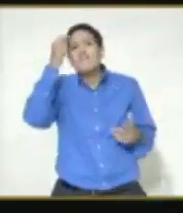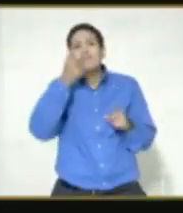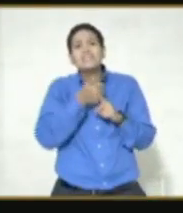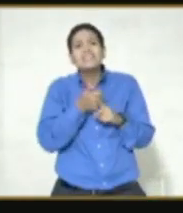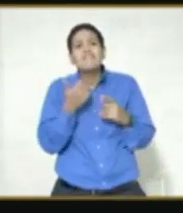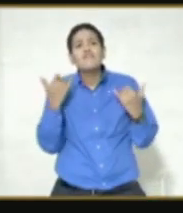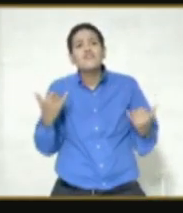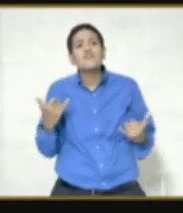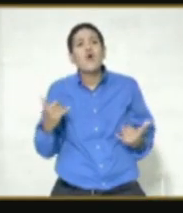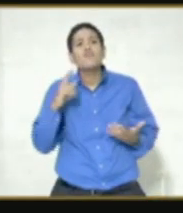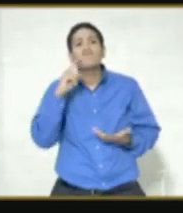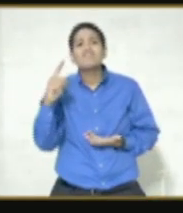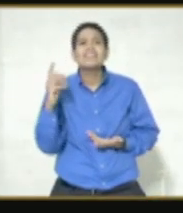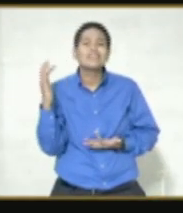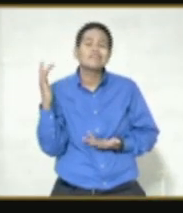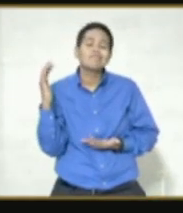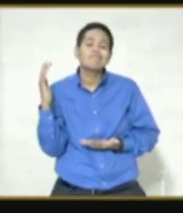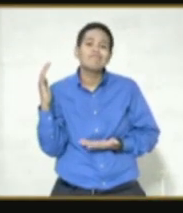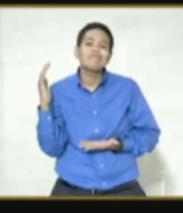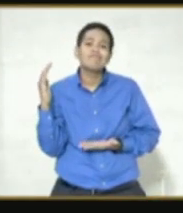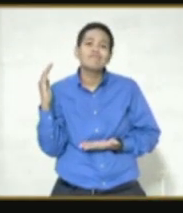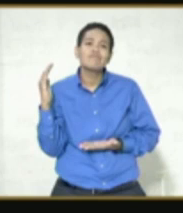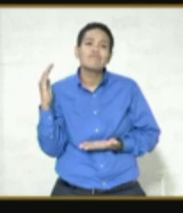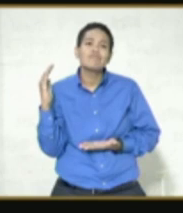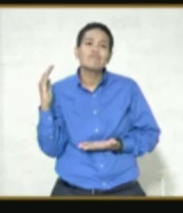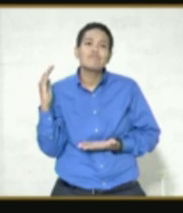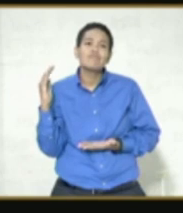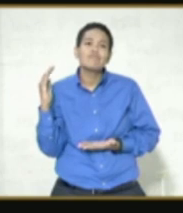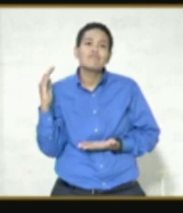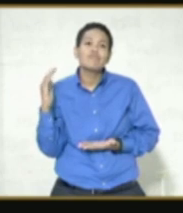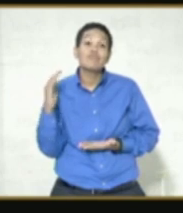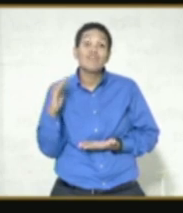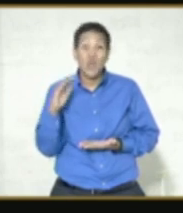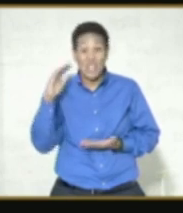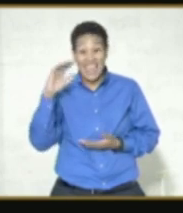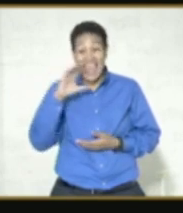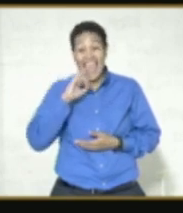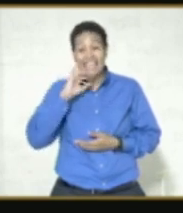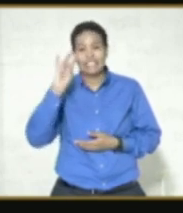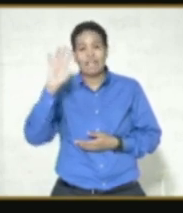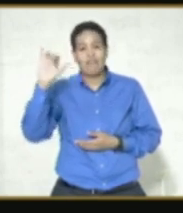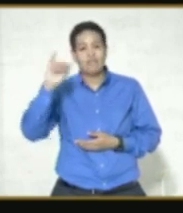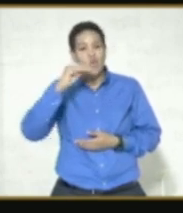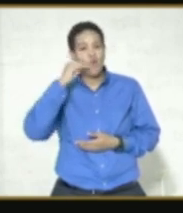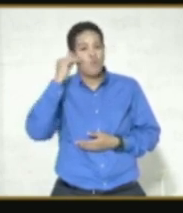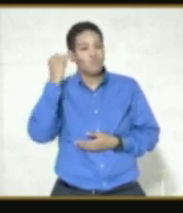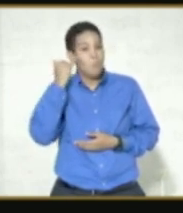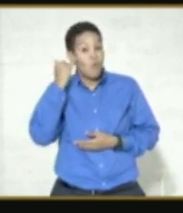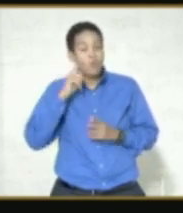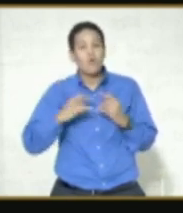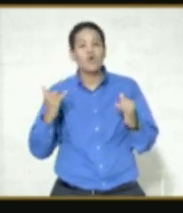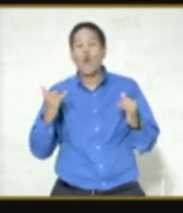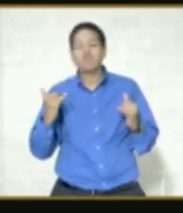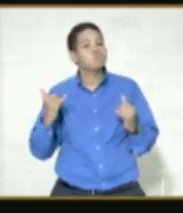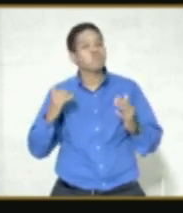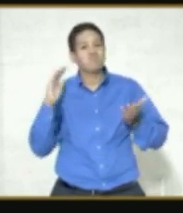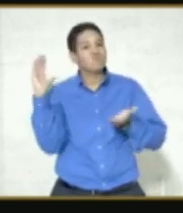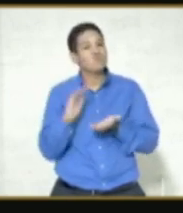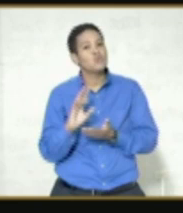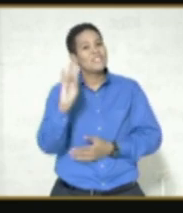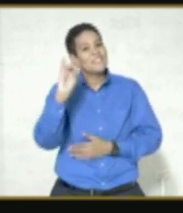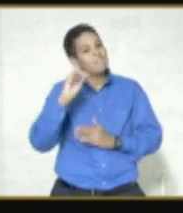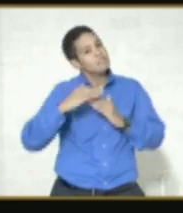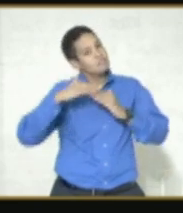now lowered the age of staying home to 70. Now, there are cases where persons might